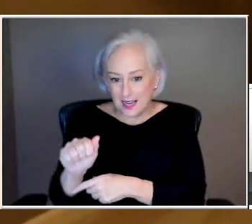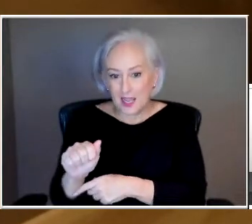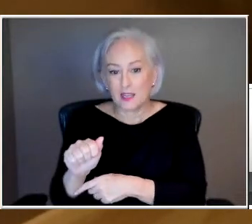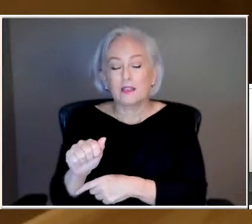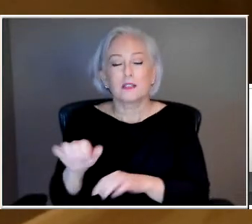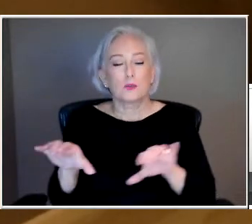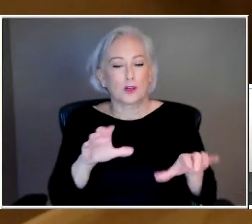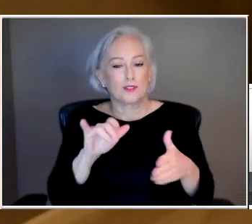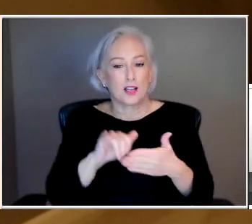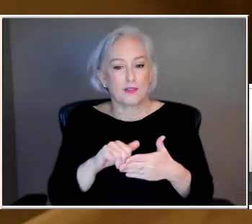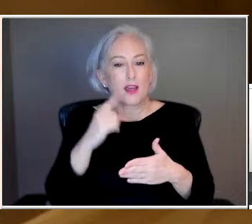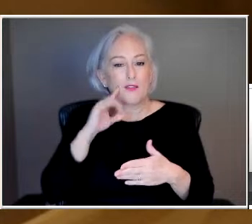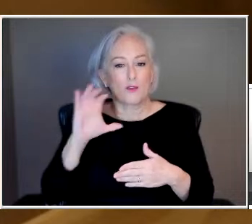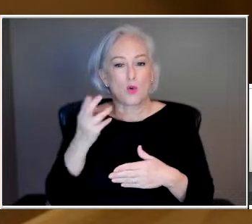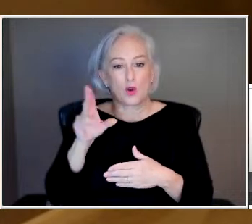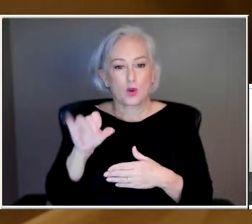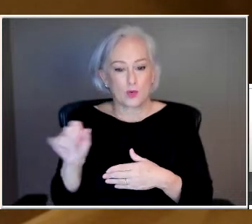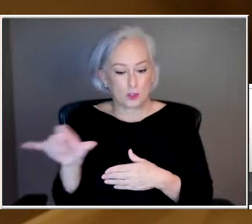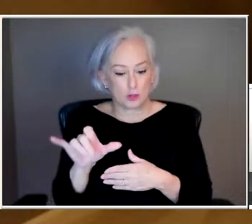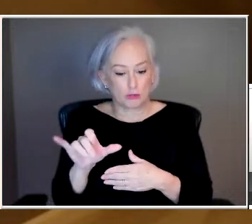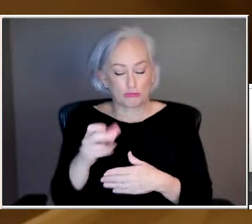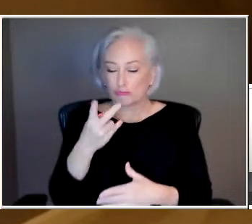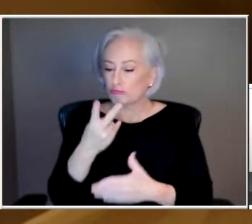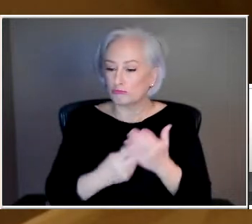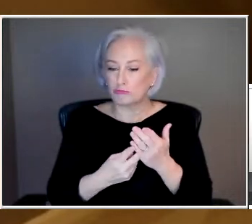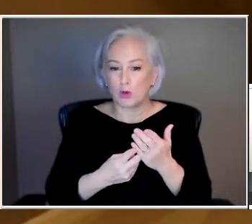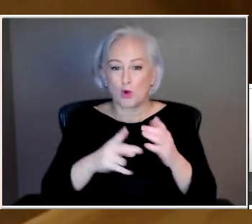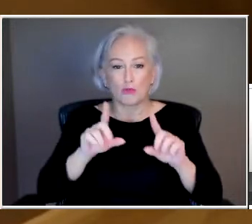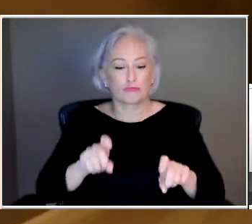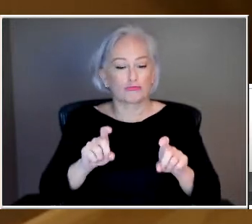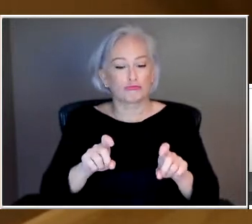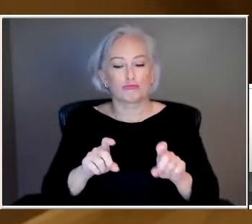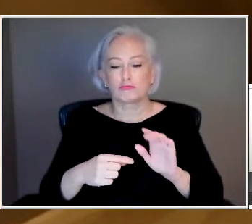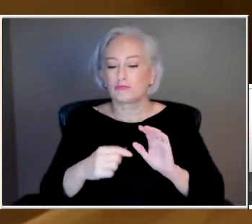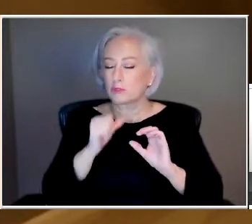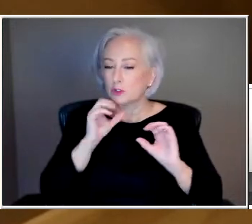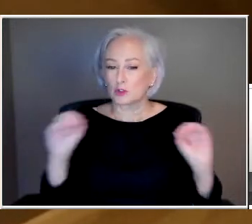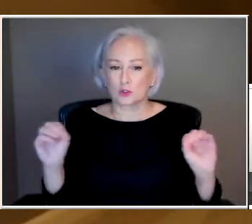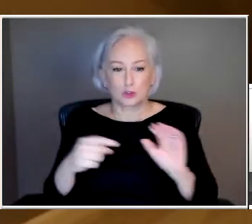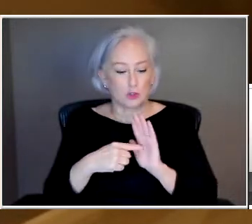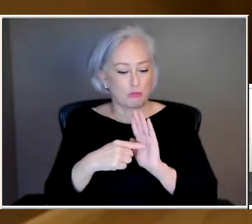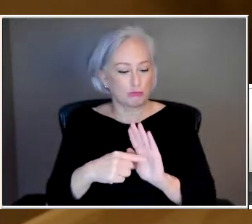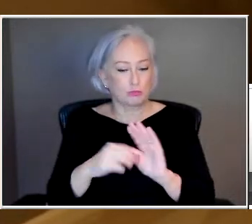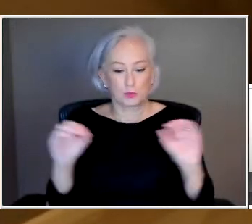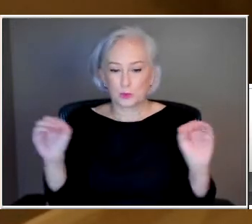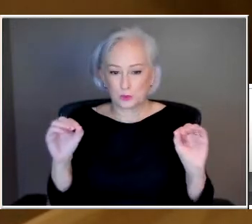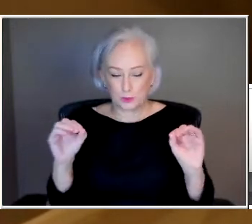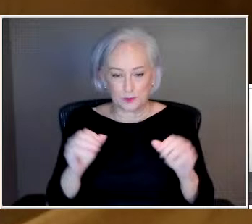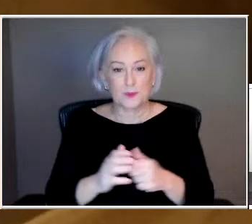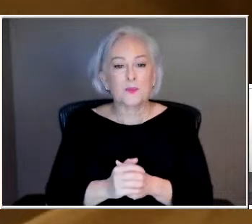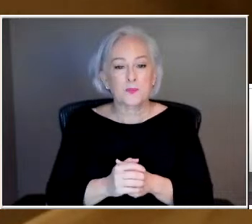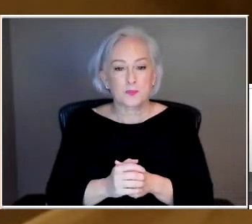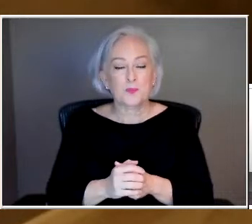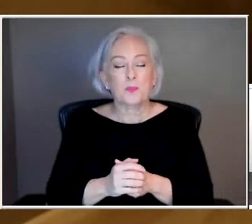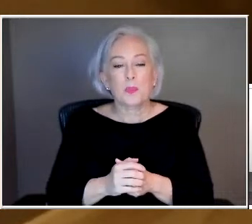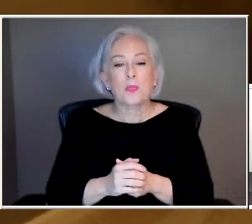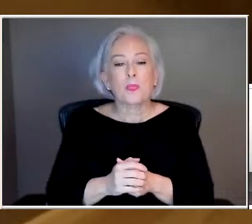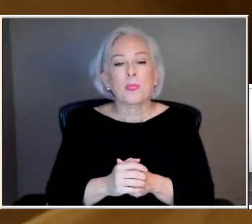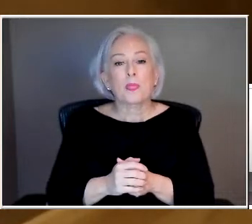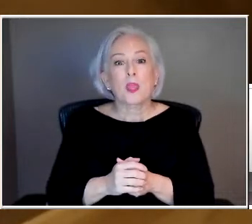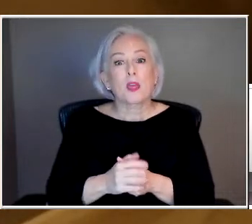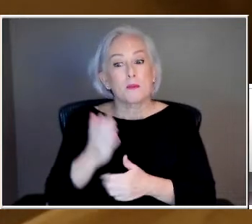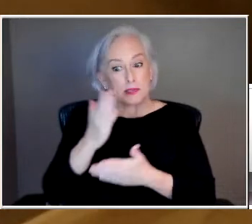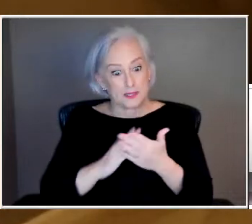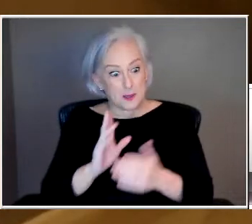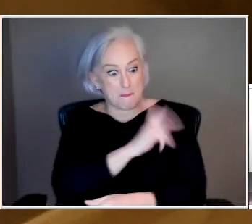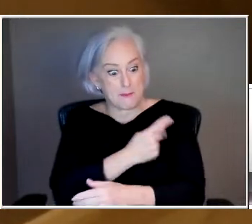for Chris as well, and those had been negative after chemo. So he was lucky that way, but there are a lot of patients where it can be positive, which means